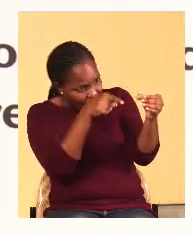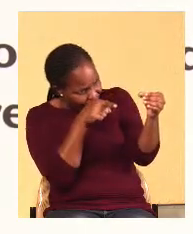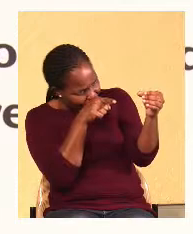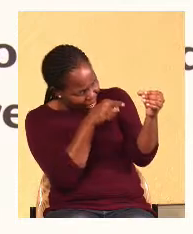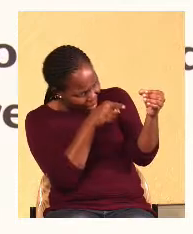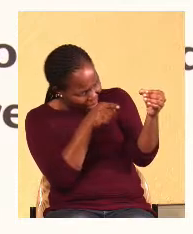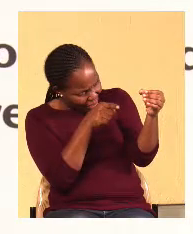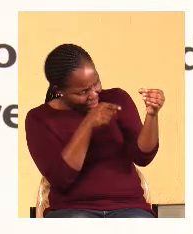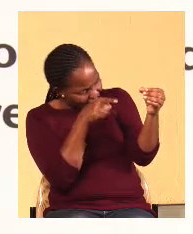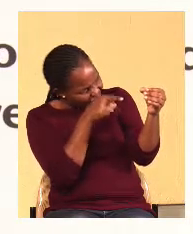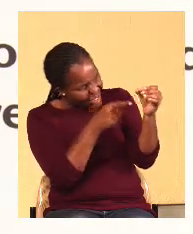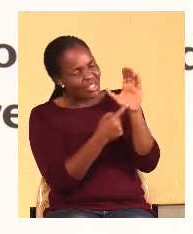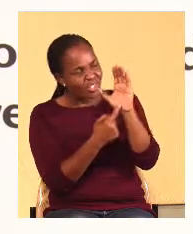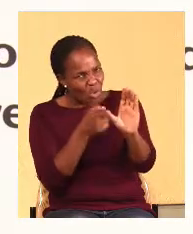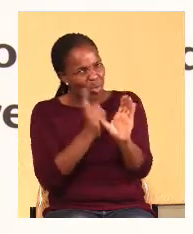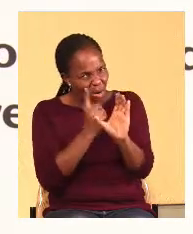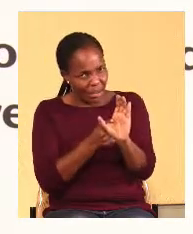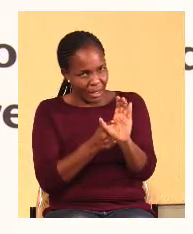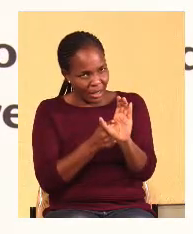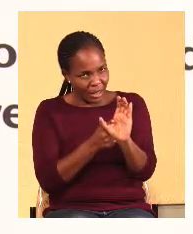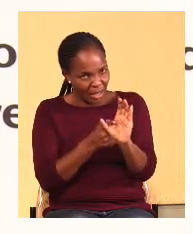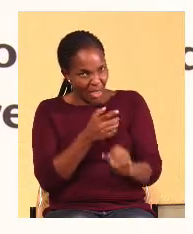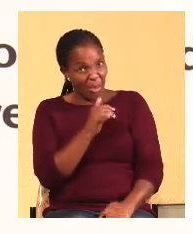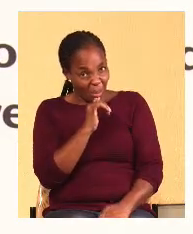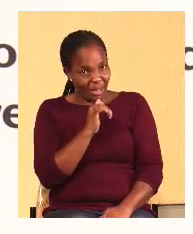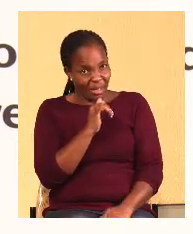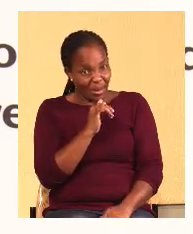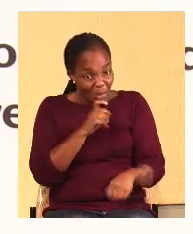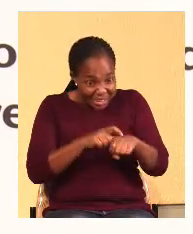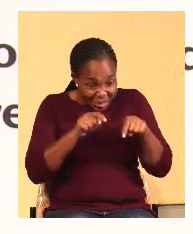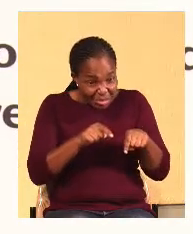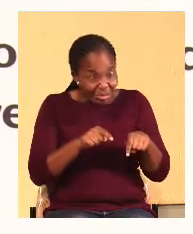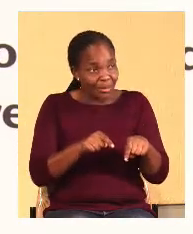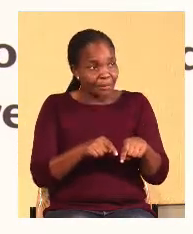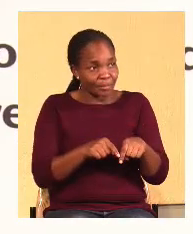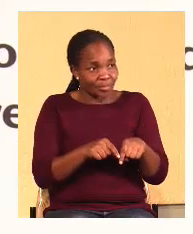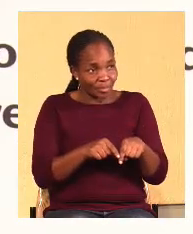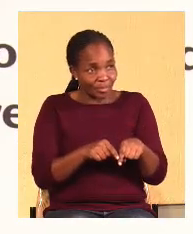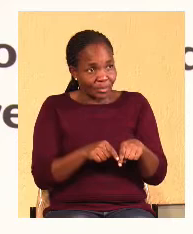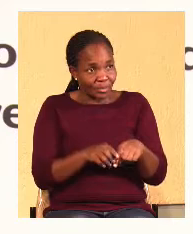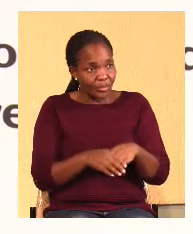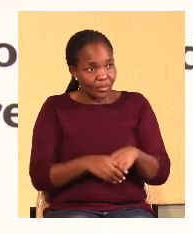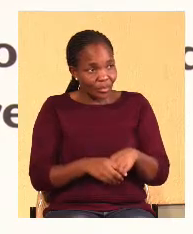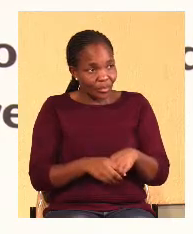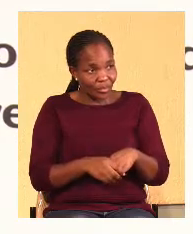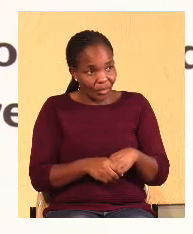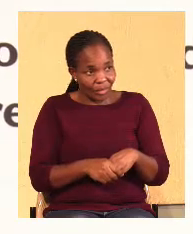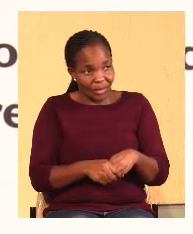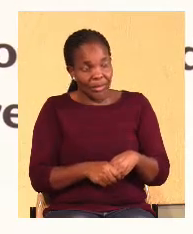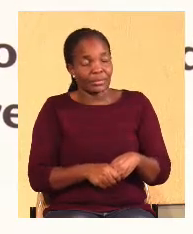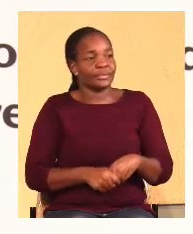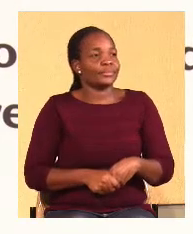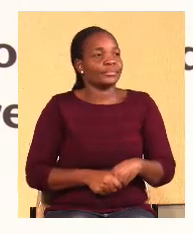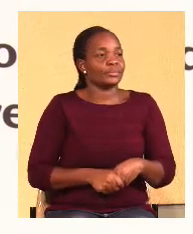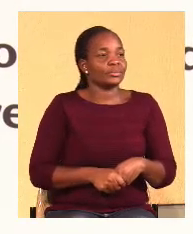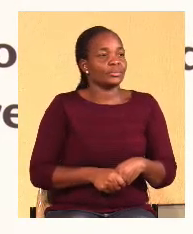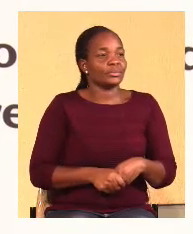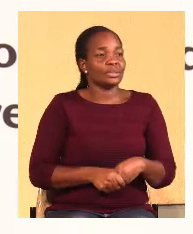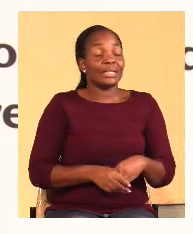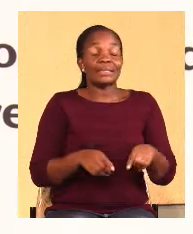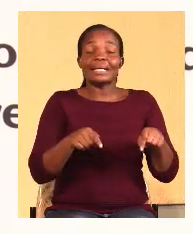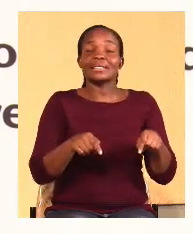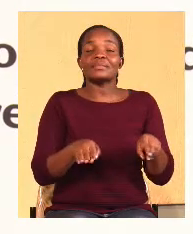that alcohol that has been found is suspected to be a commission of an offense. Now, what would that